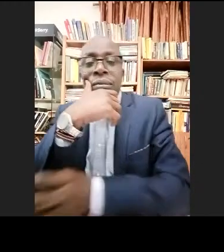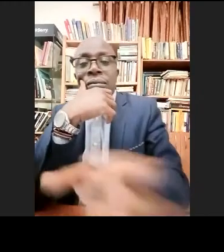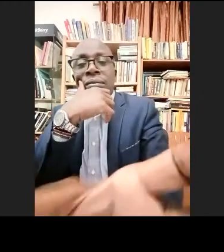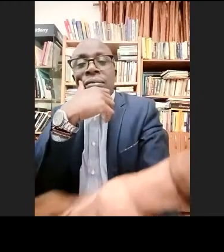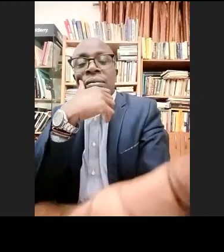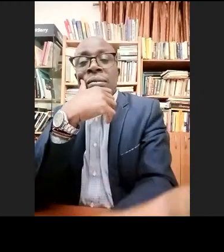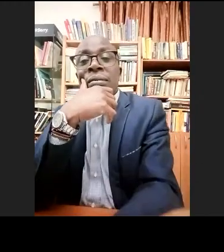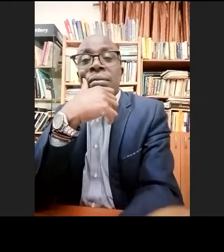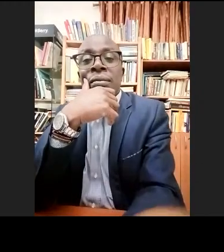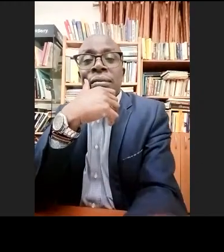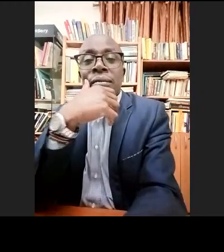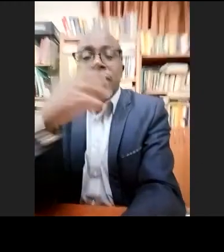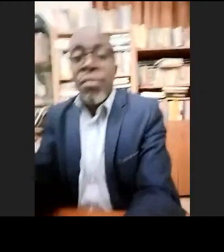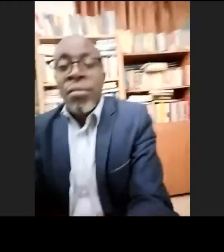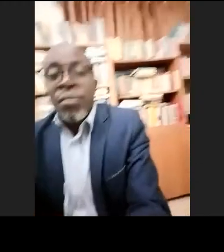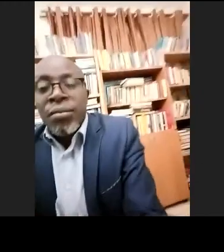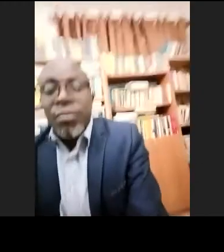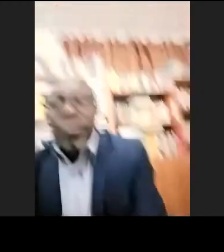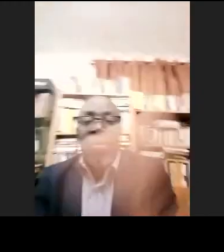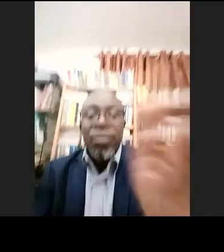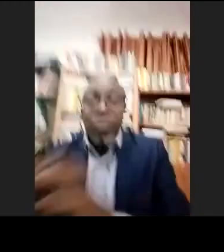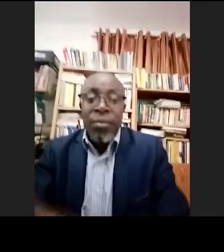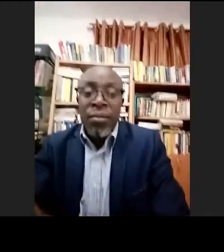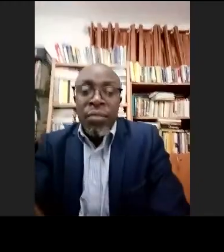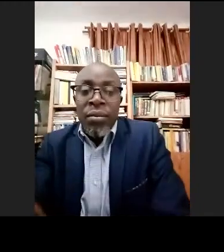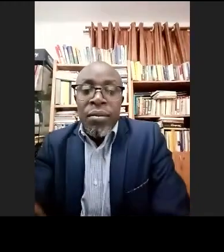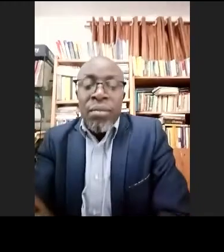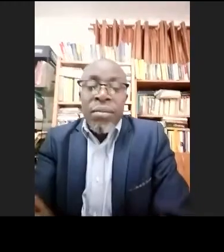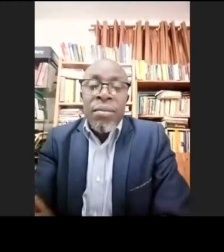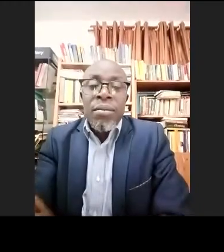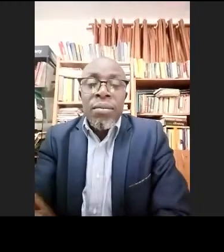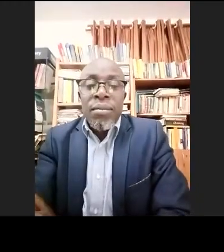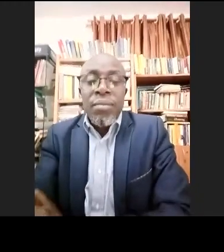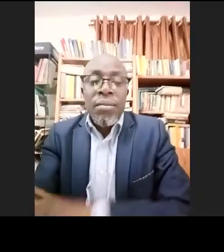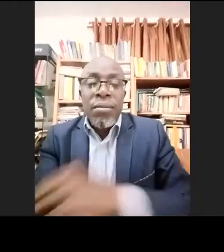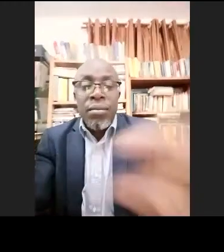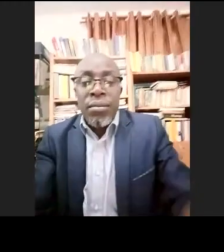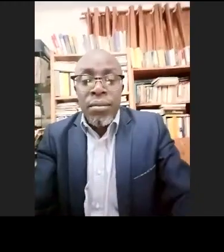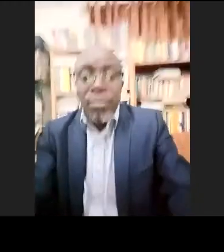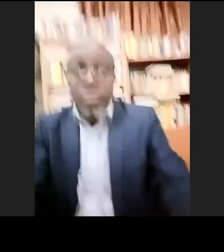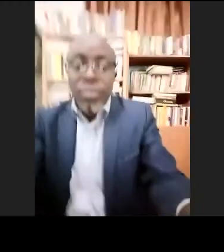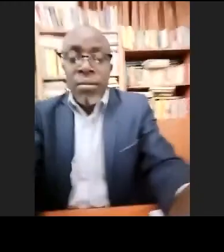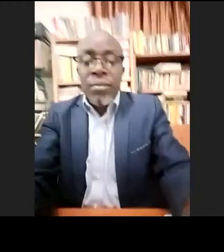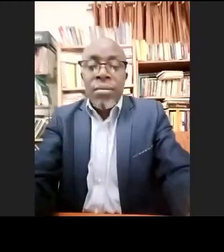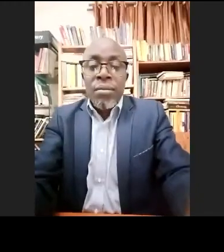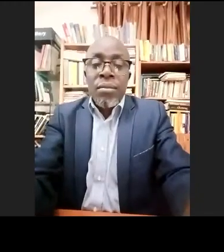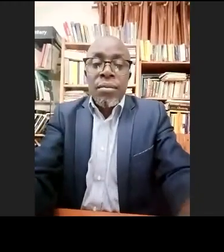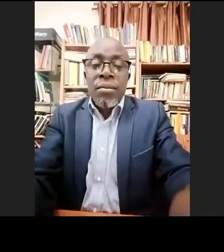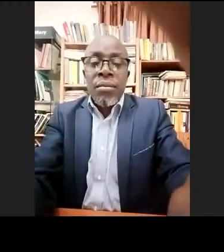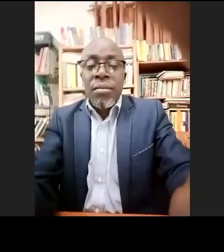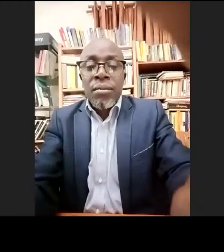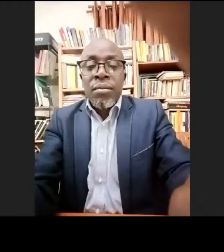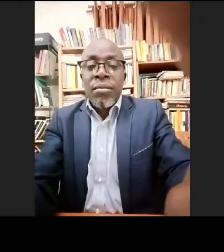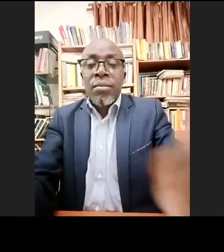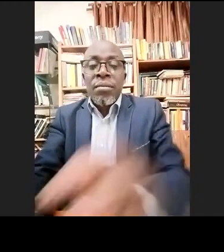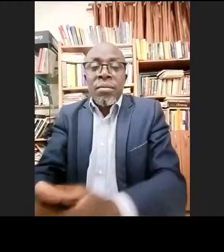So at every single one of our properties, we have security guards, 24-hour security surveillance. Then we also have a